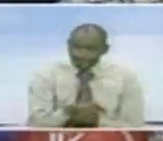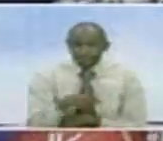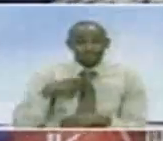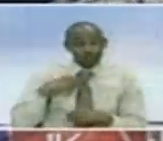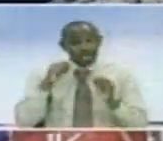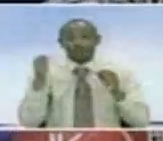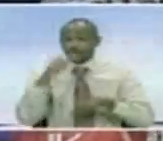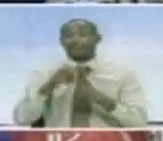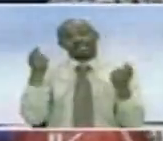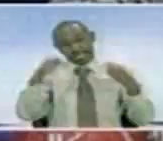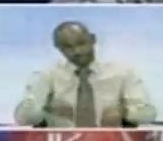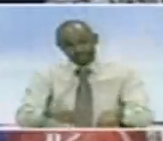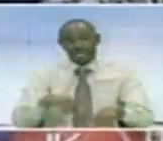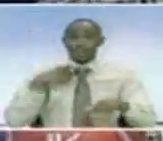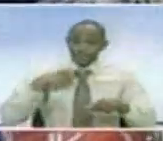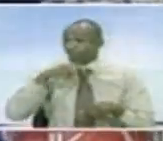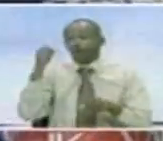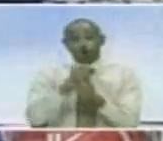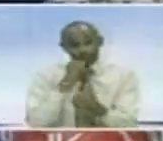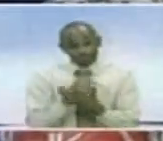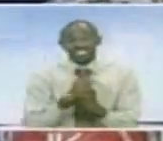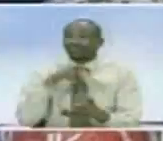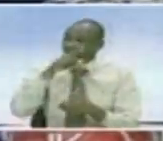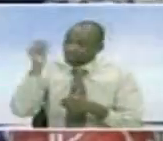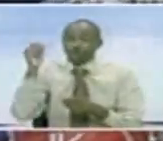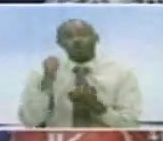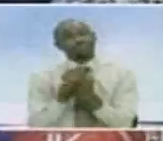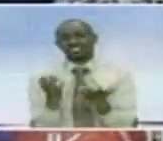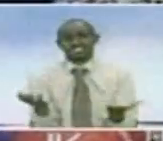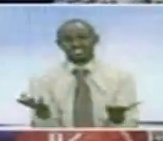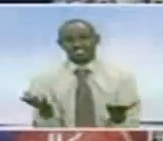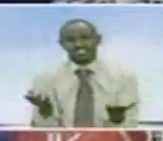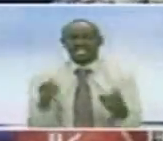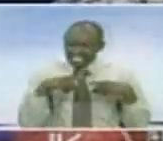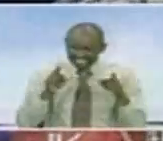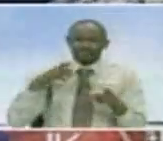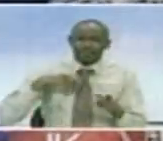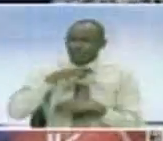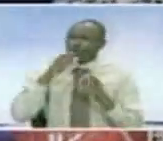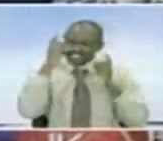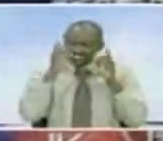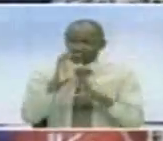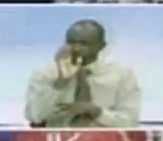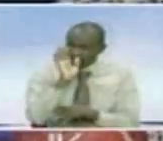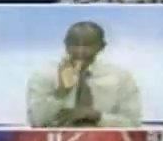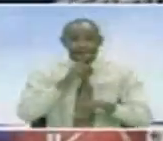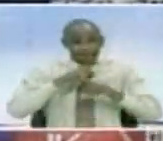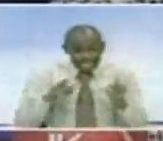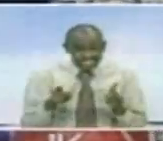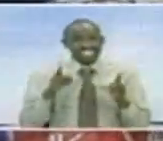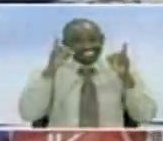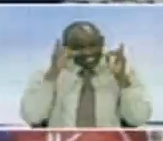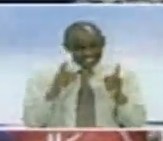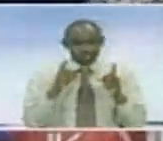who are able to come. Those who are going to the office won't obviously come. Let everybody make a decision, but make the decision